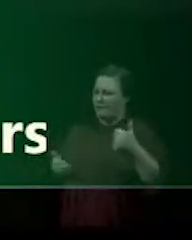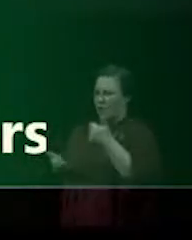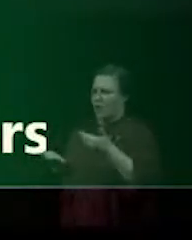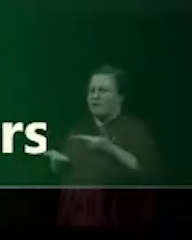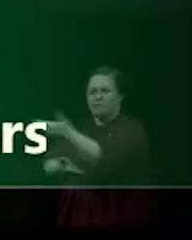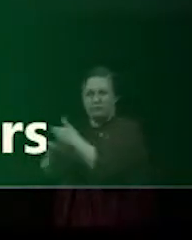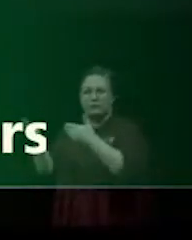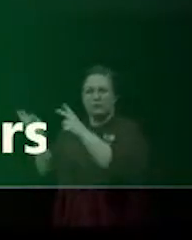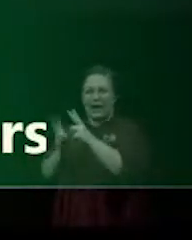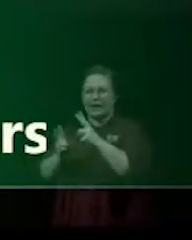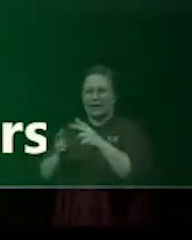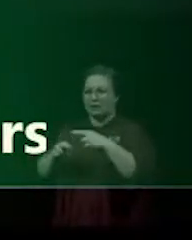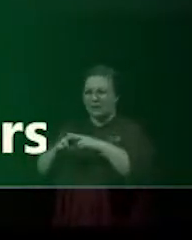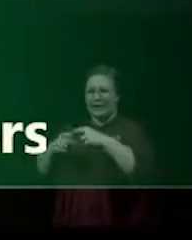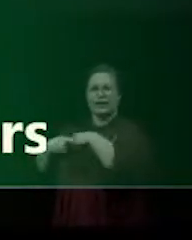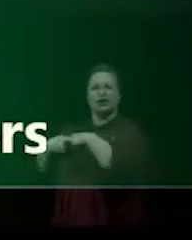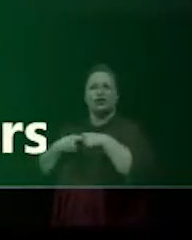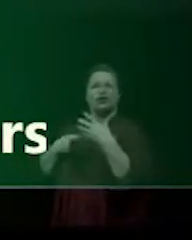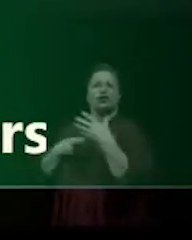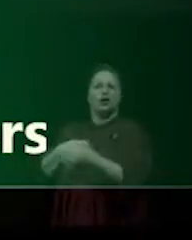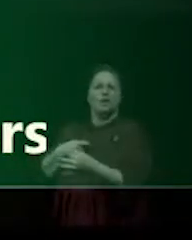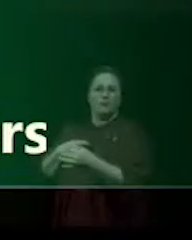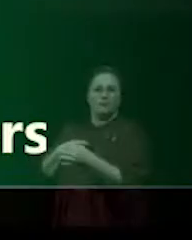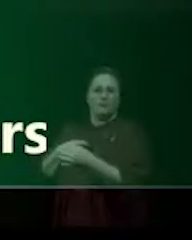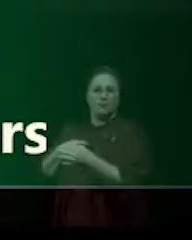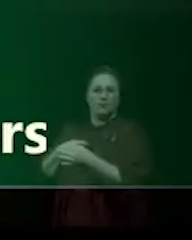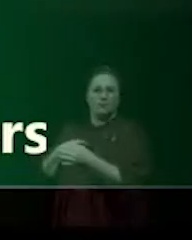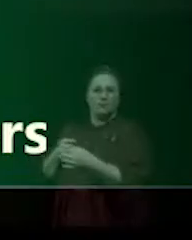spirit of brotherhood.